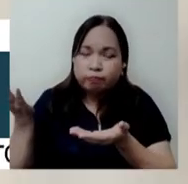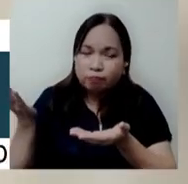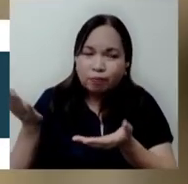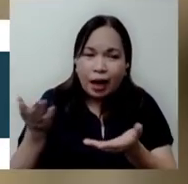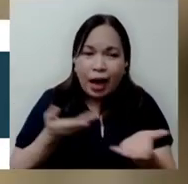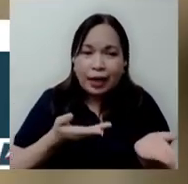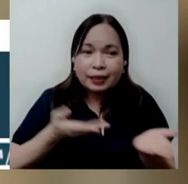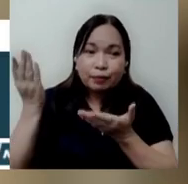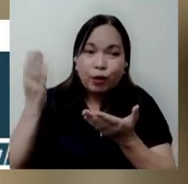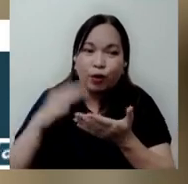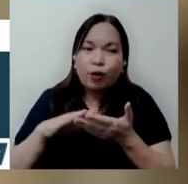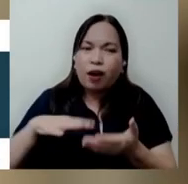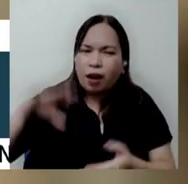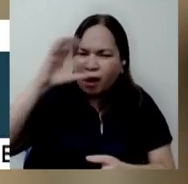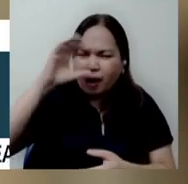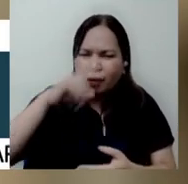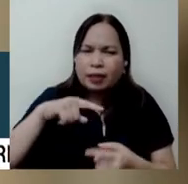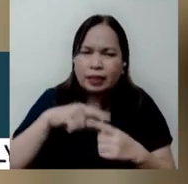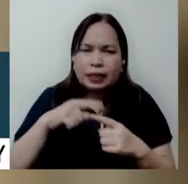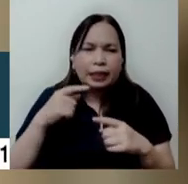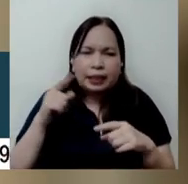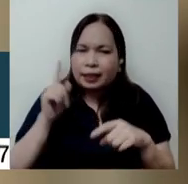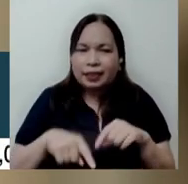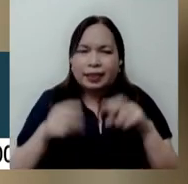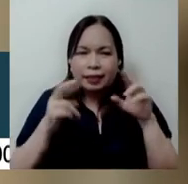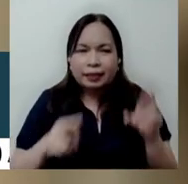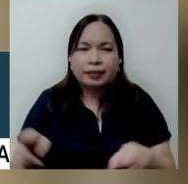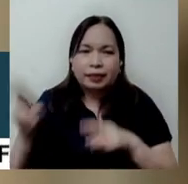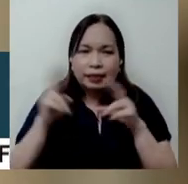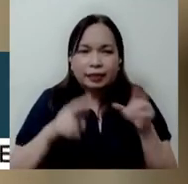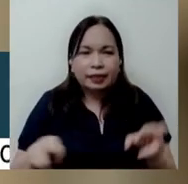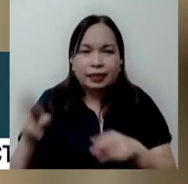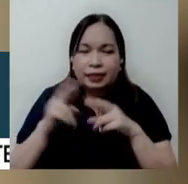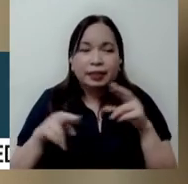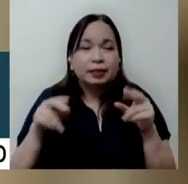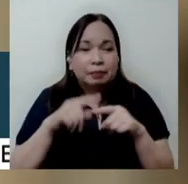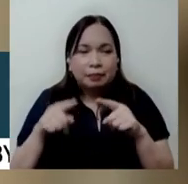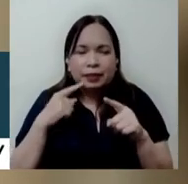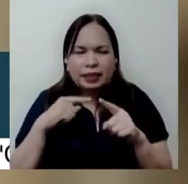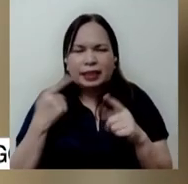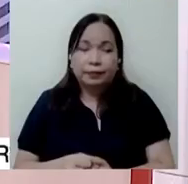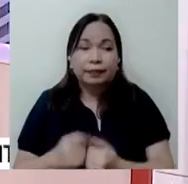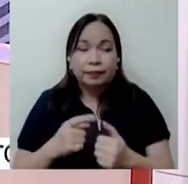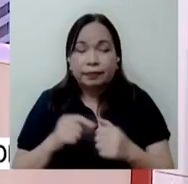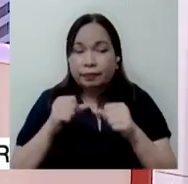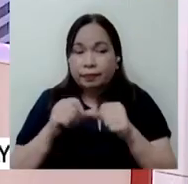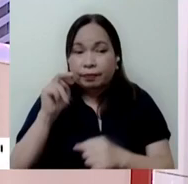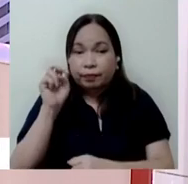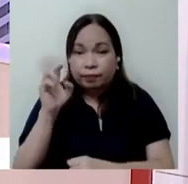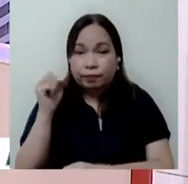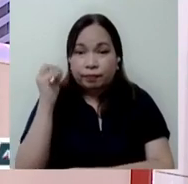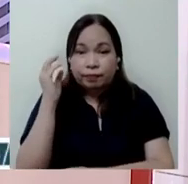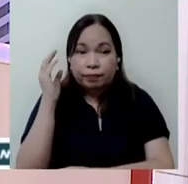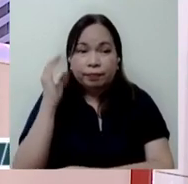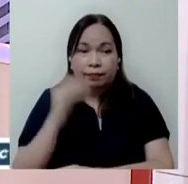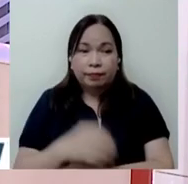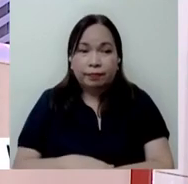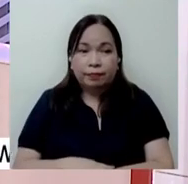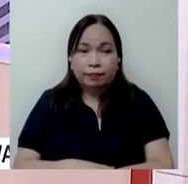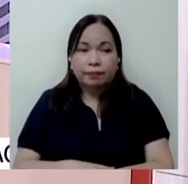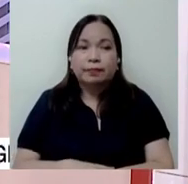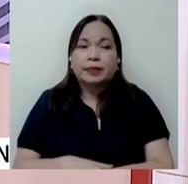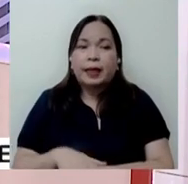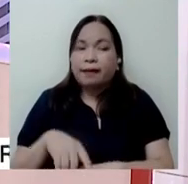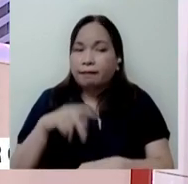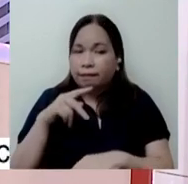that. It's not renewable, but I do believe it's greener than coal. The Philippine Treasury Bureau has released